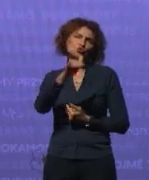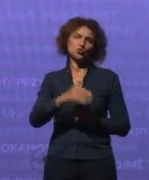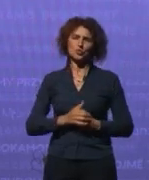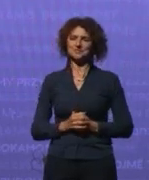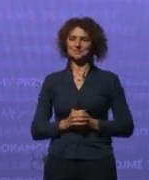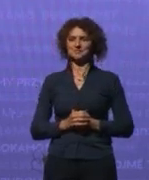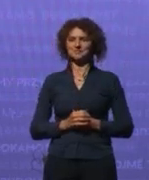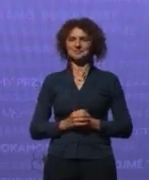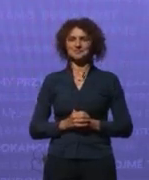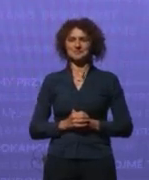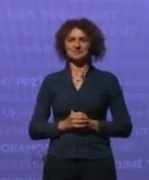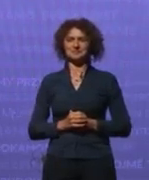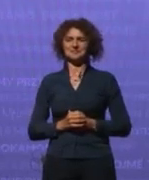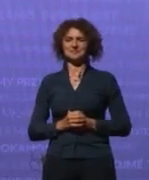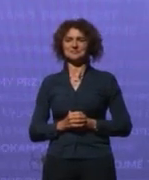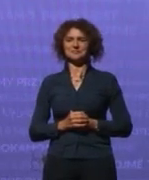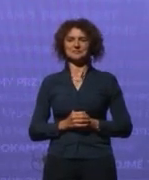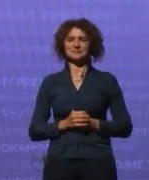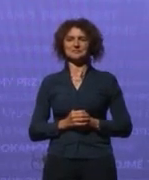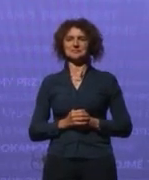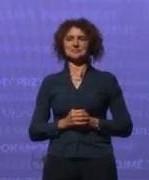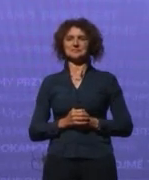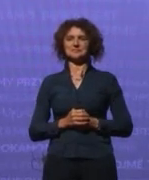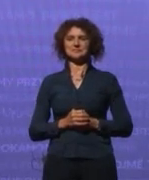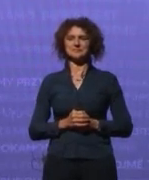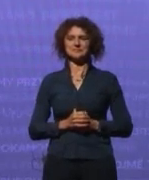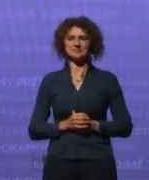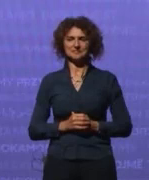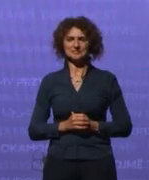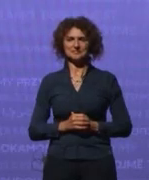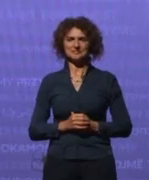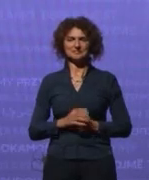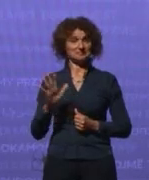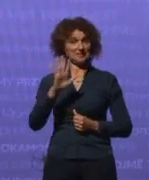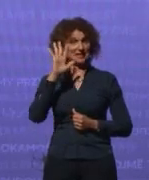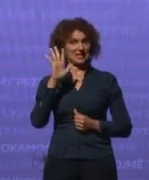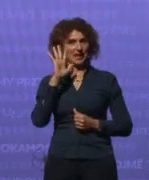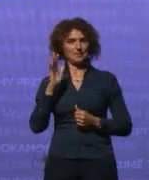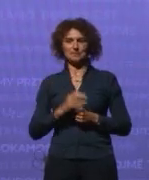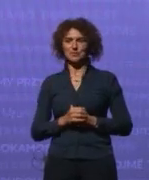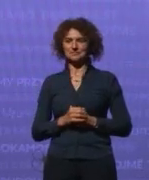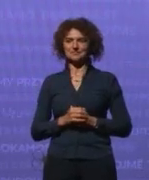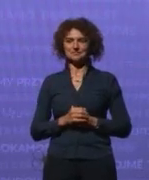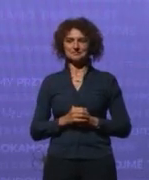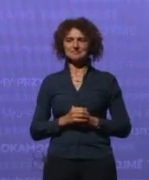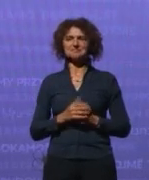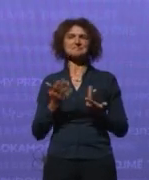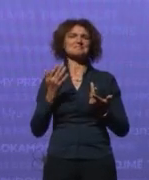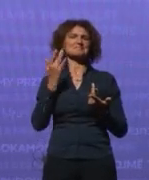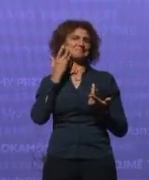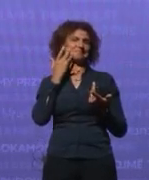a cinema place where they need to buy a ticket to the cinema, and the robot engages them